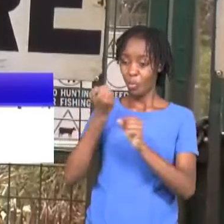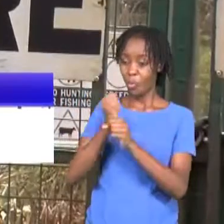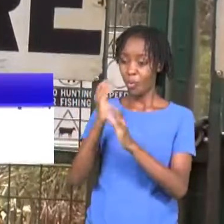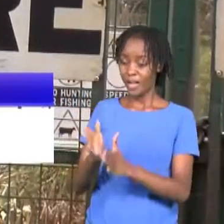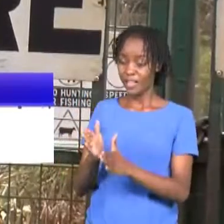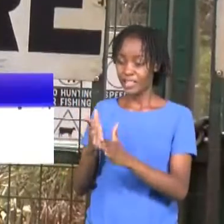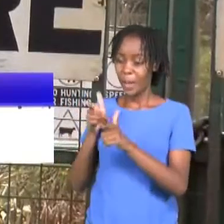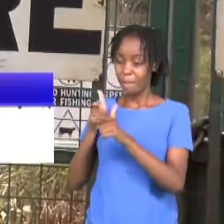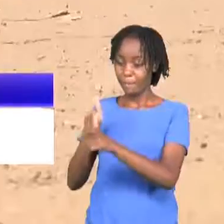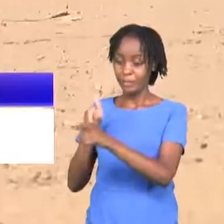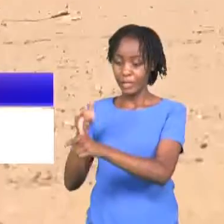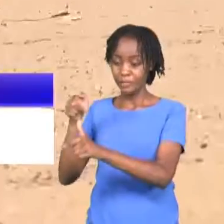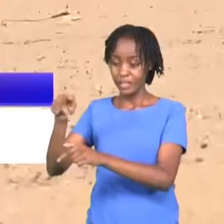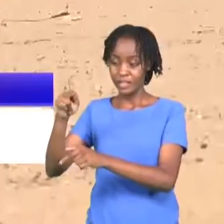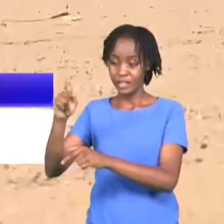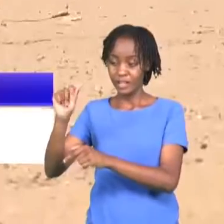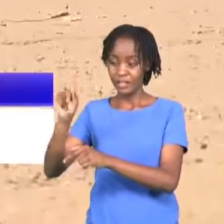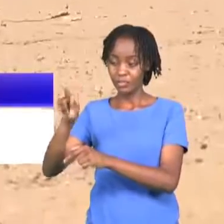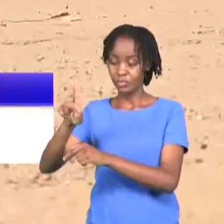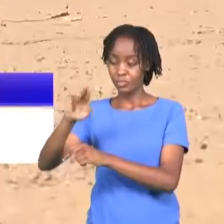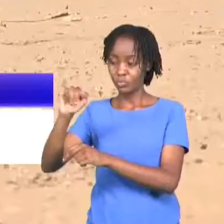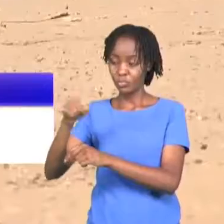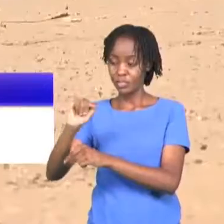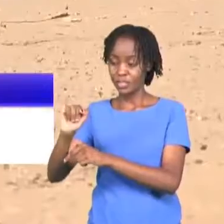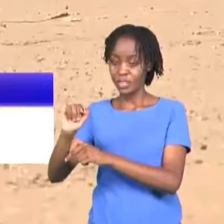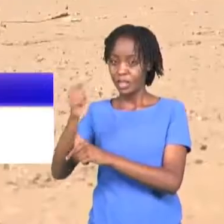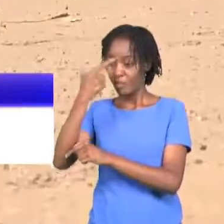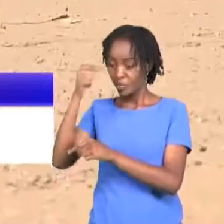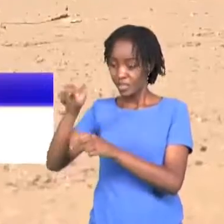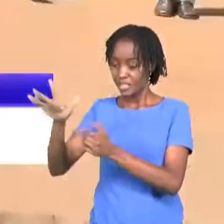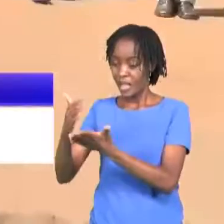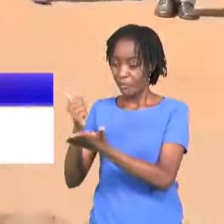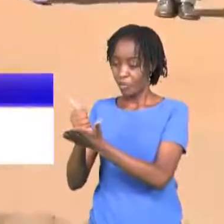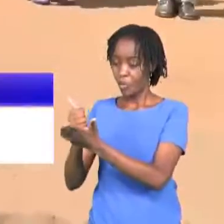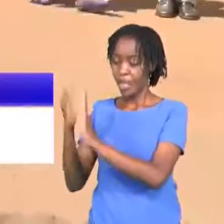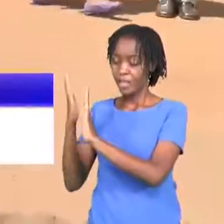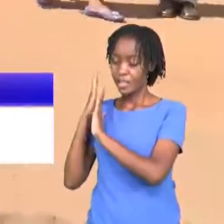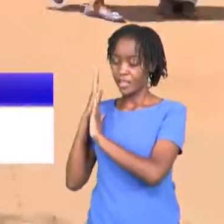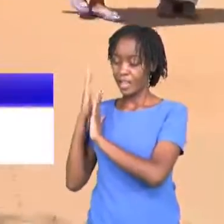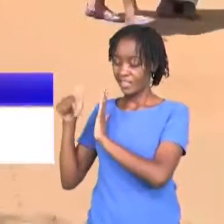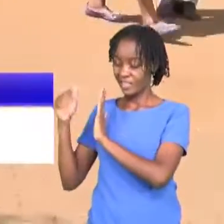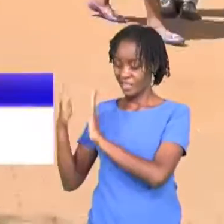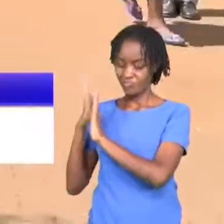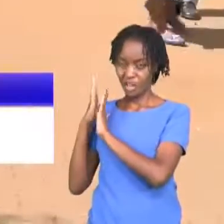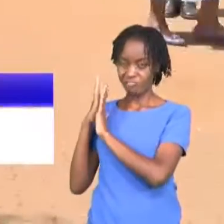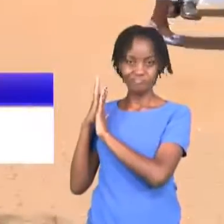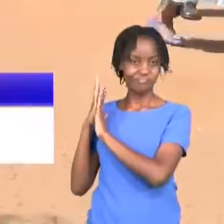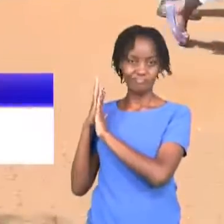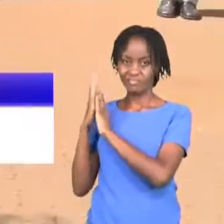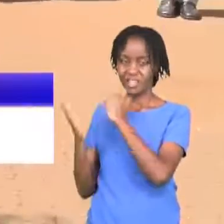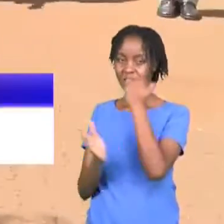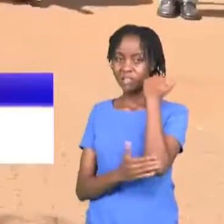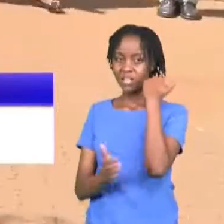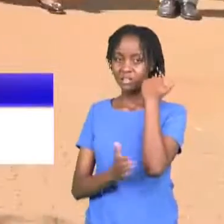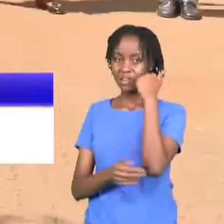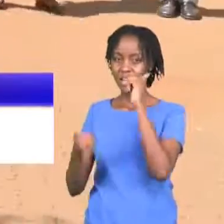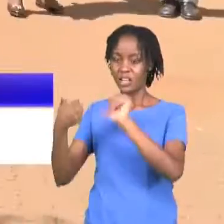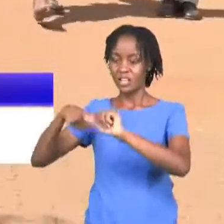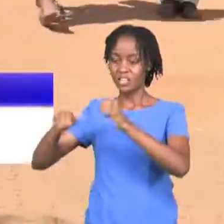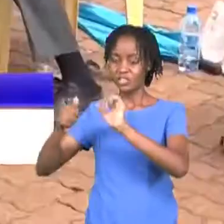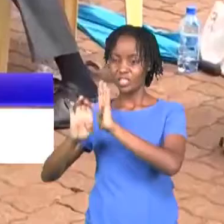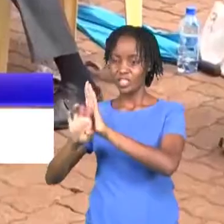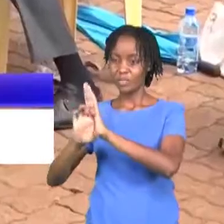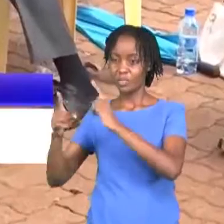High Court, accusing the subsidiary KAKUZI of employing security guards alleged to have perpetrated horrific abuses including